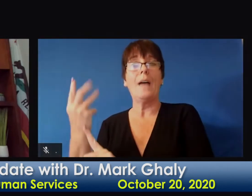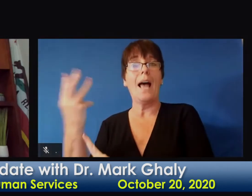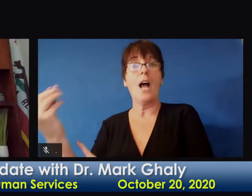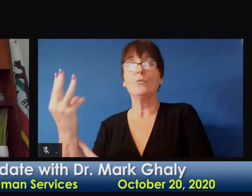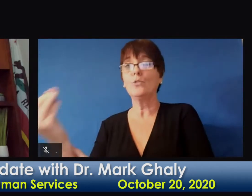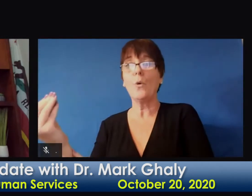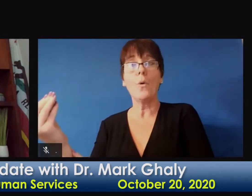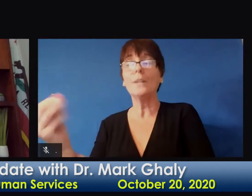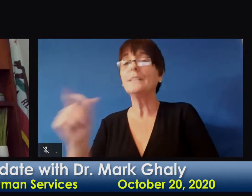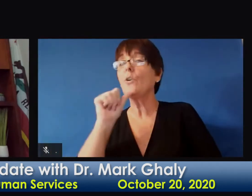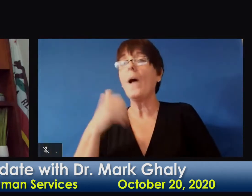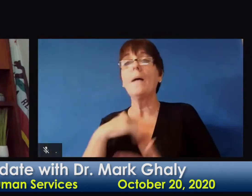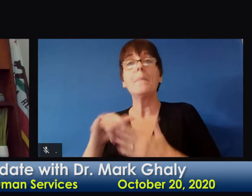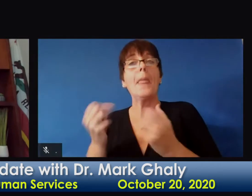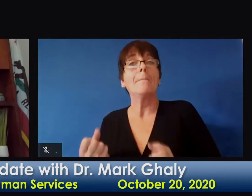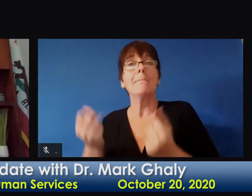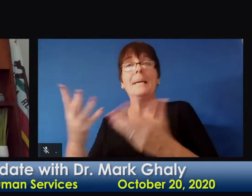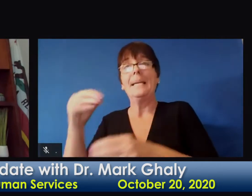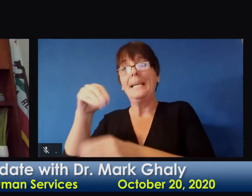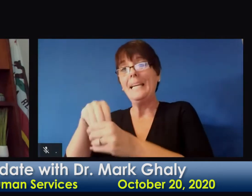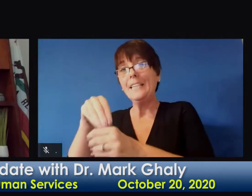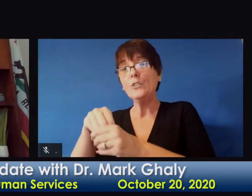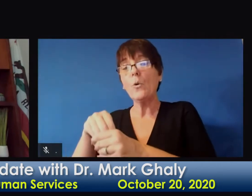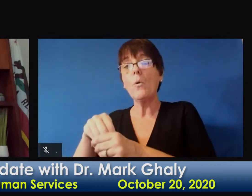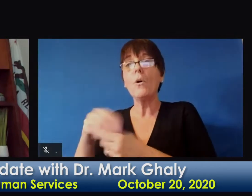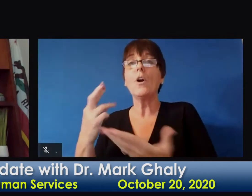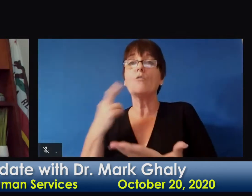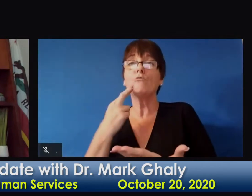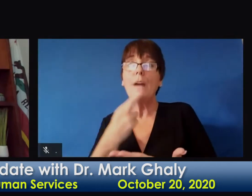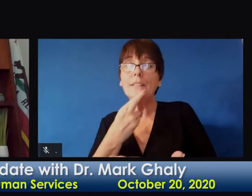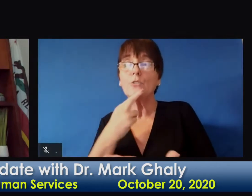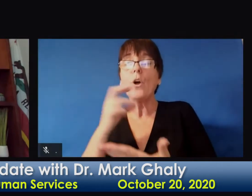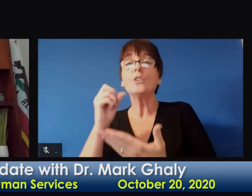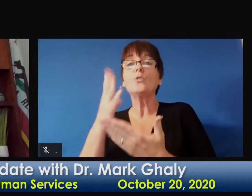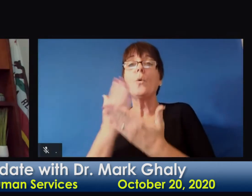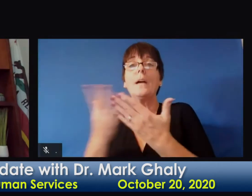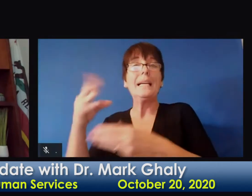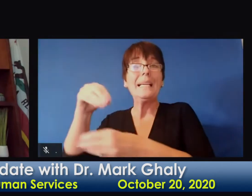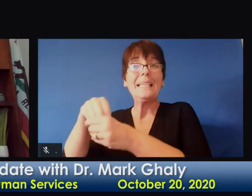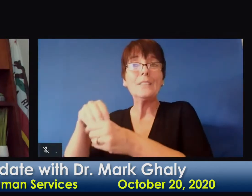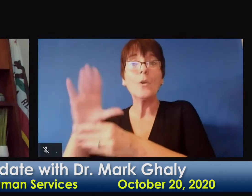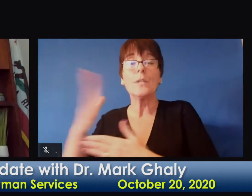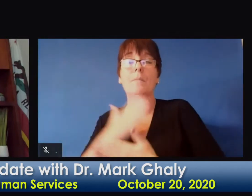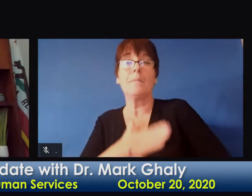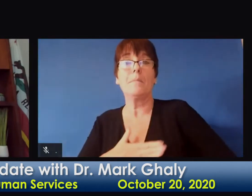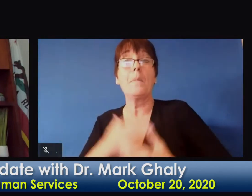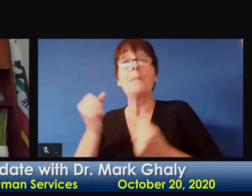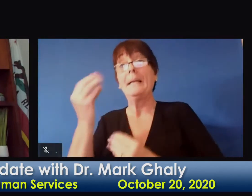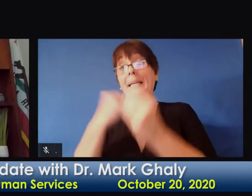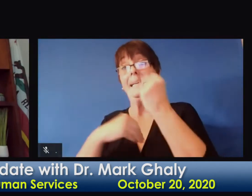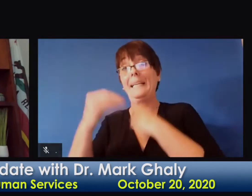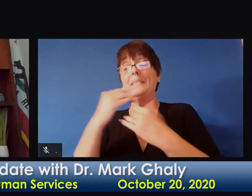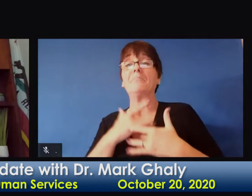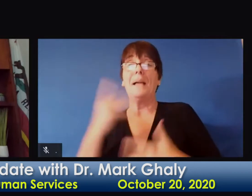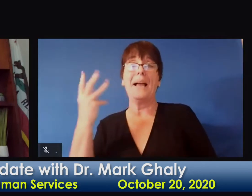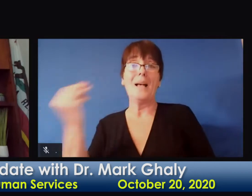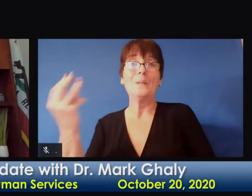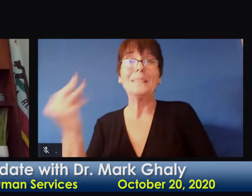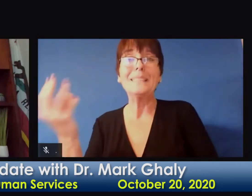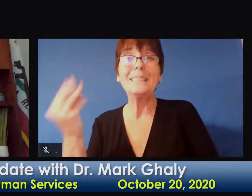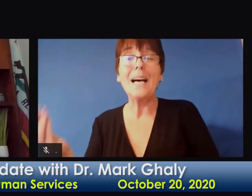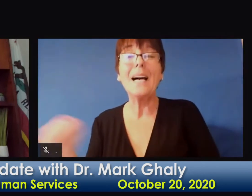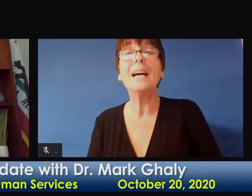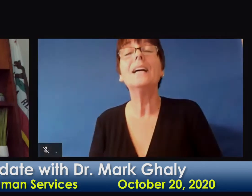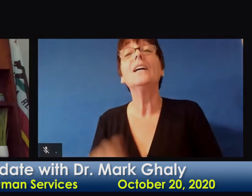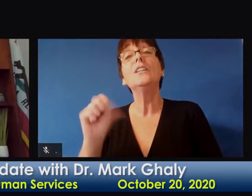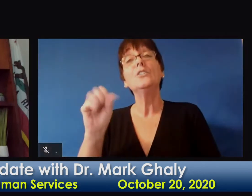don't have as many indoor venues or aspects of being indoors. Even many of the eateries are outdoors. So